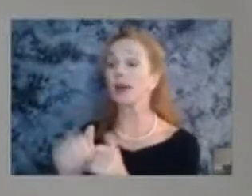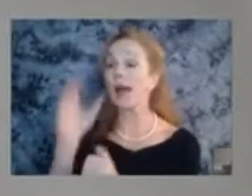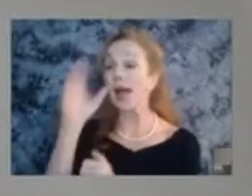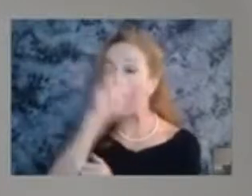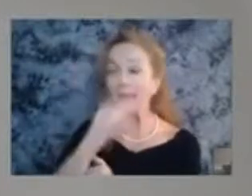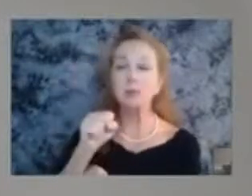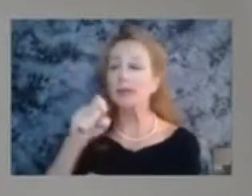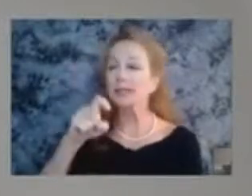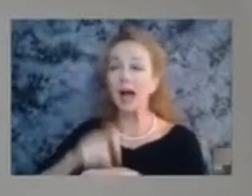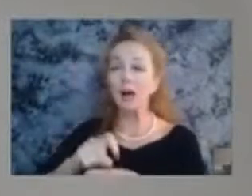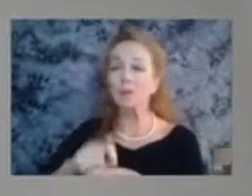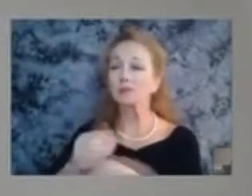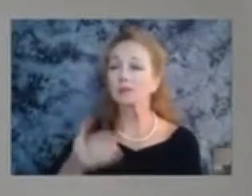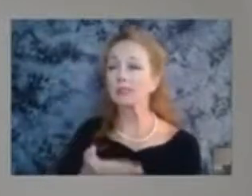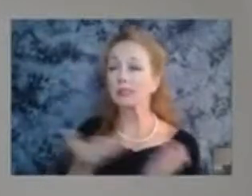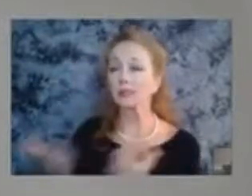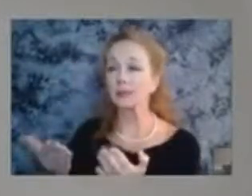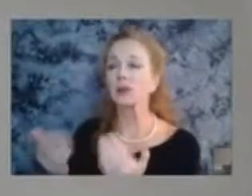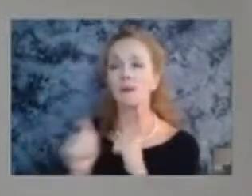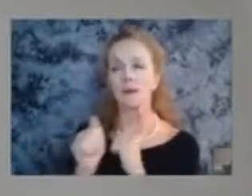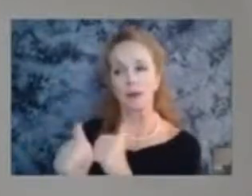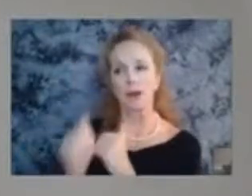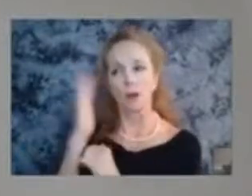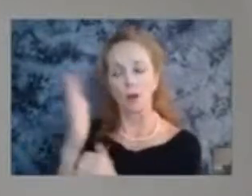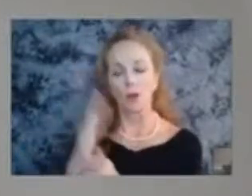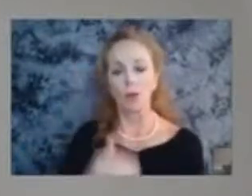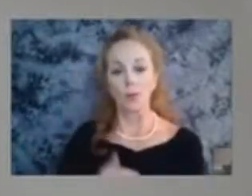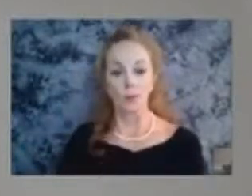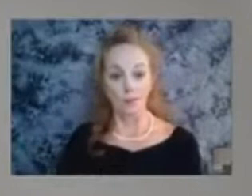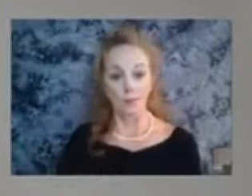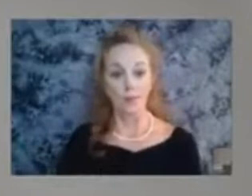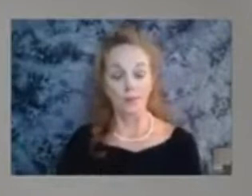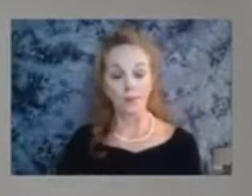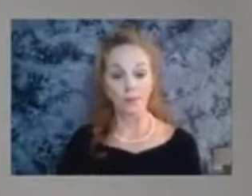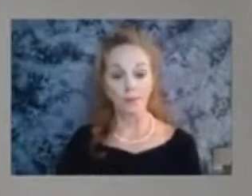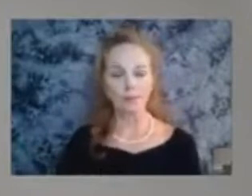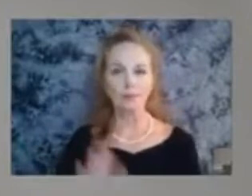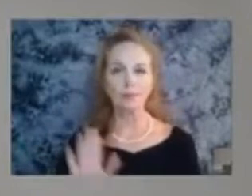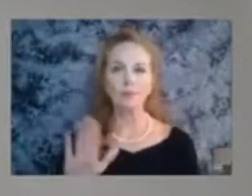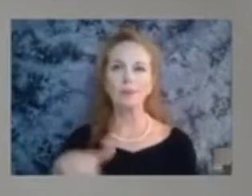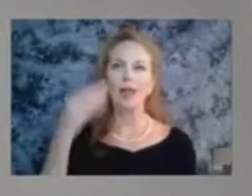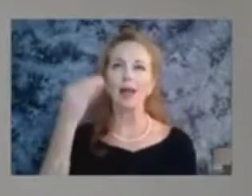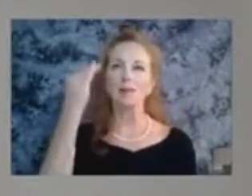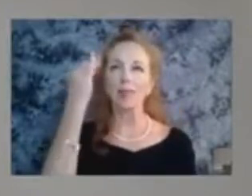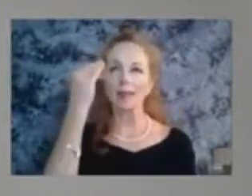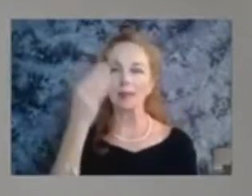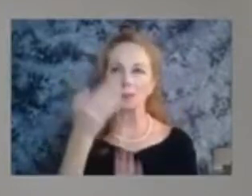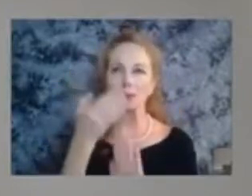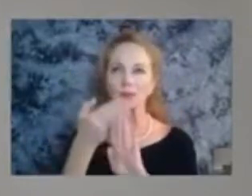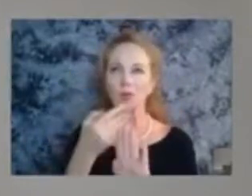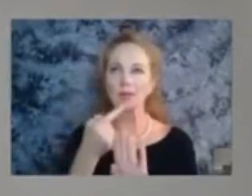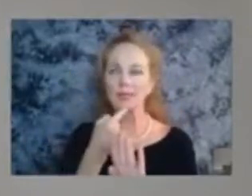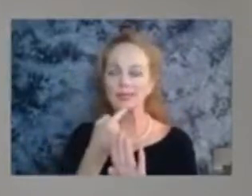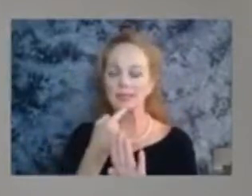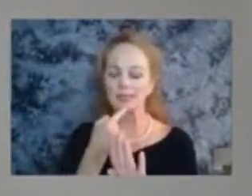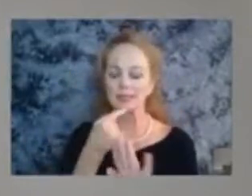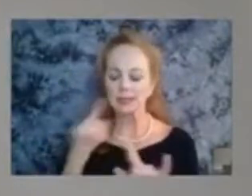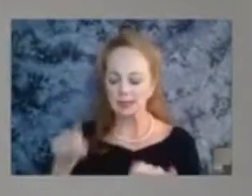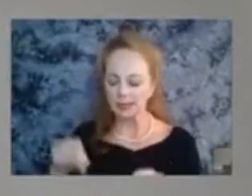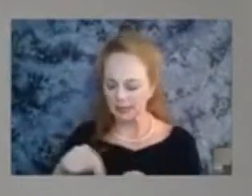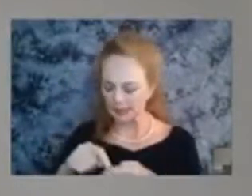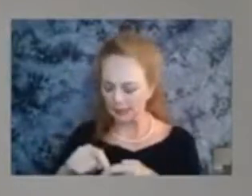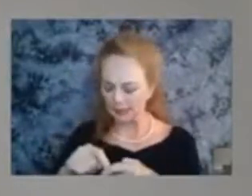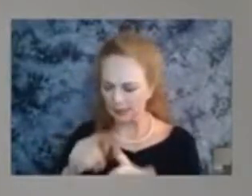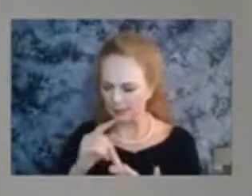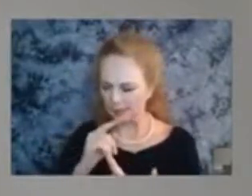on those. But what we have, I'm thinking before I say this, I don't think that there is anything at all that I would